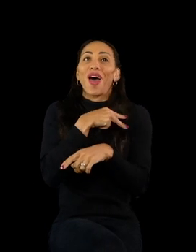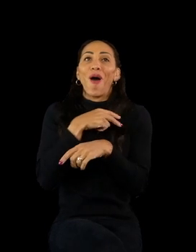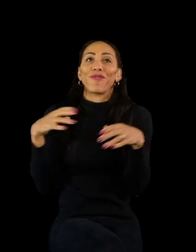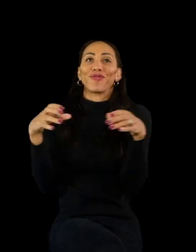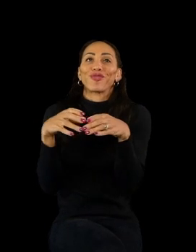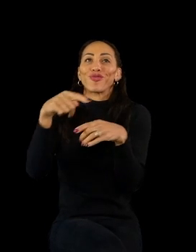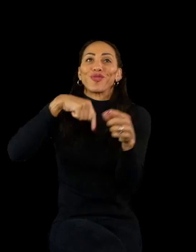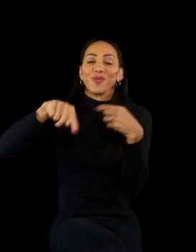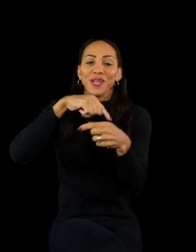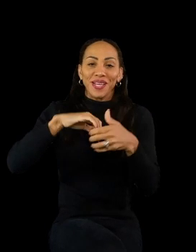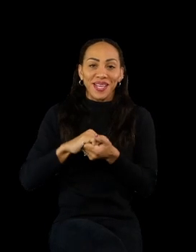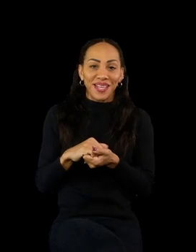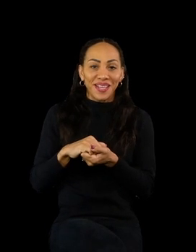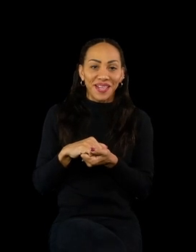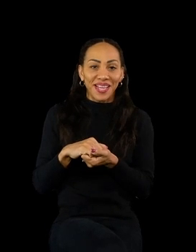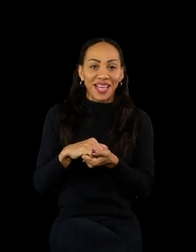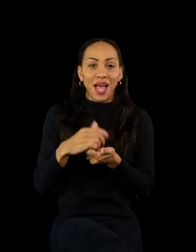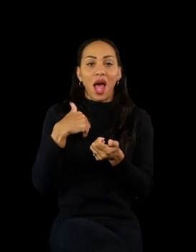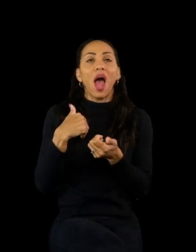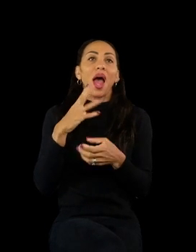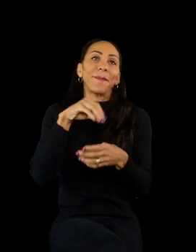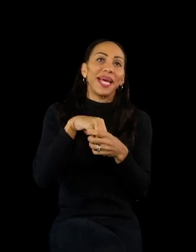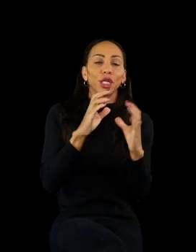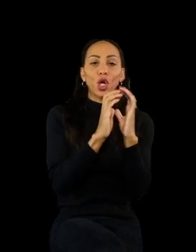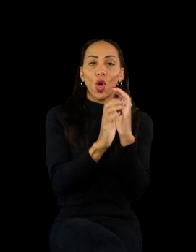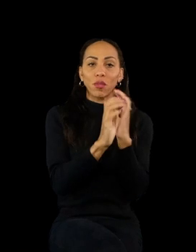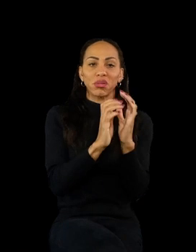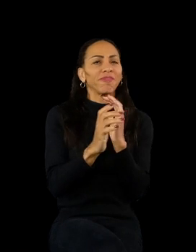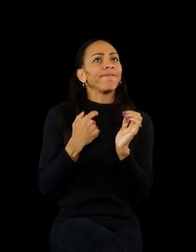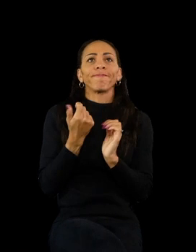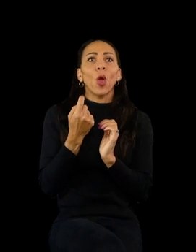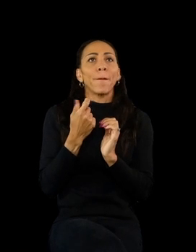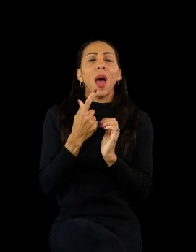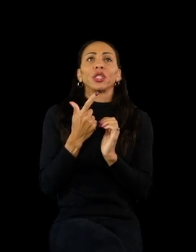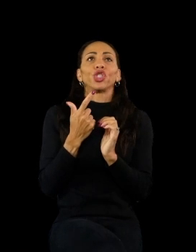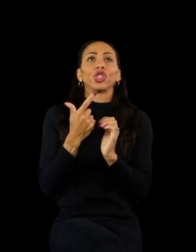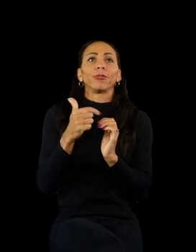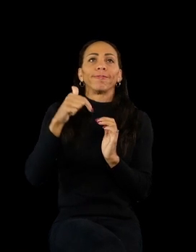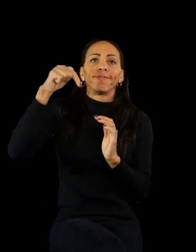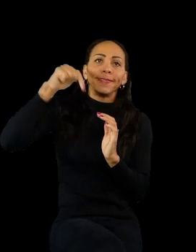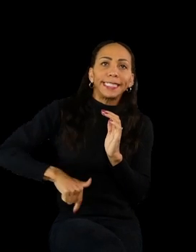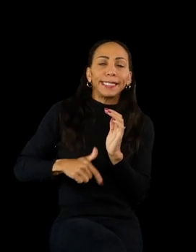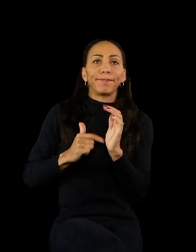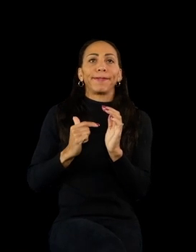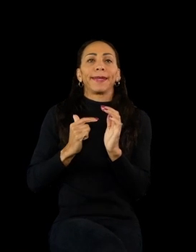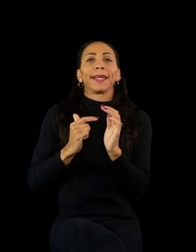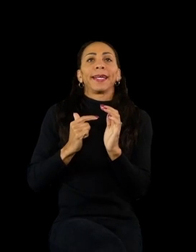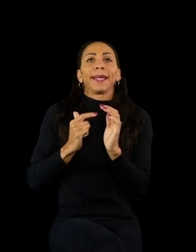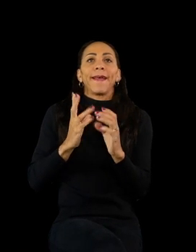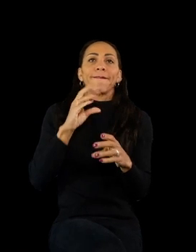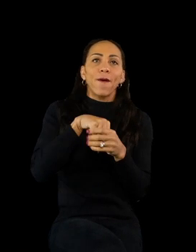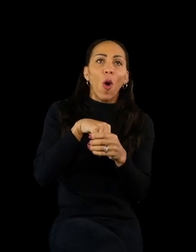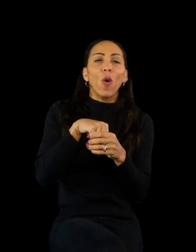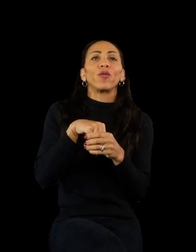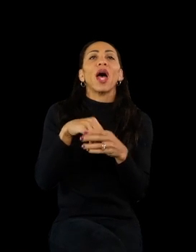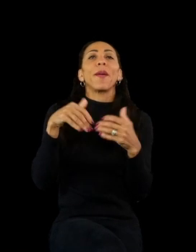The last of the BOP staff crew here. I do admin and comms. I've not been super involved in this project up to this point. I've just been